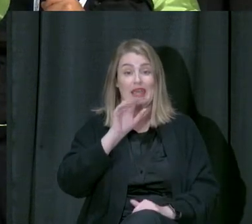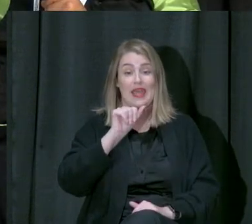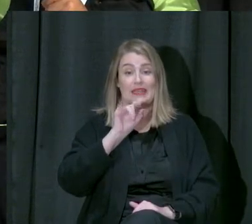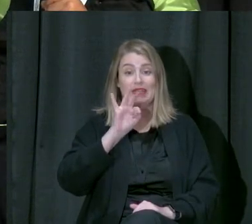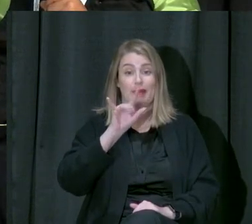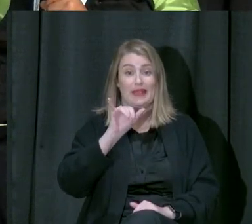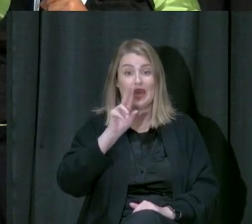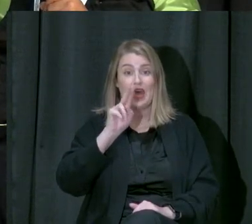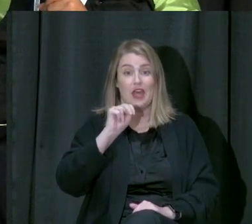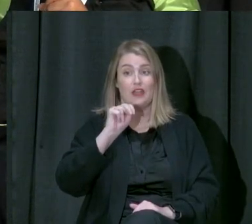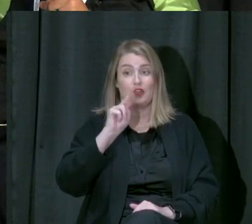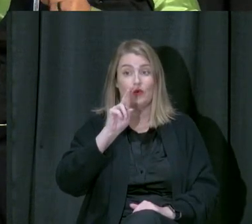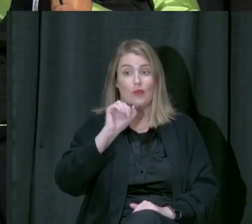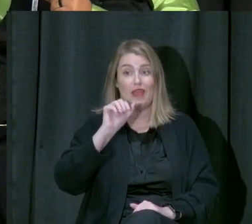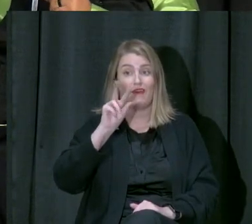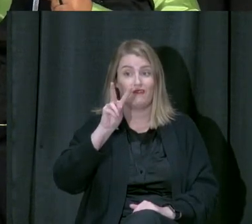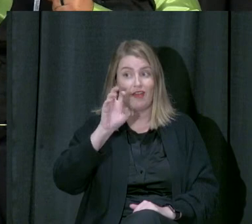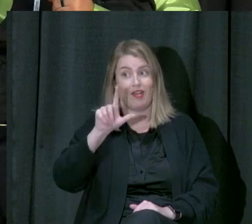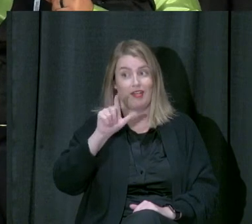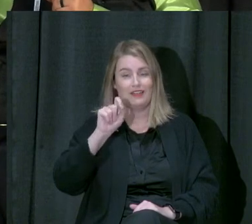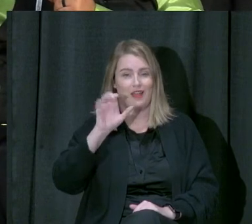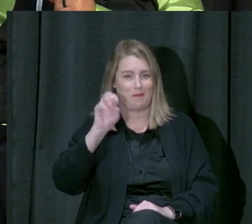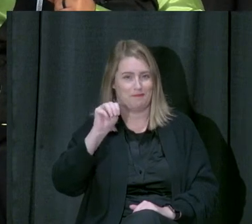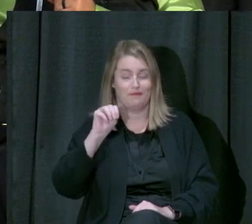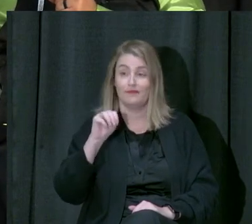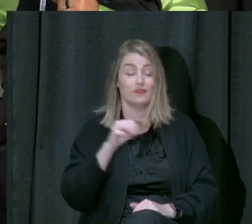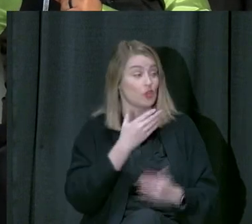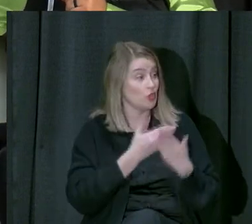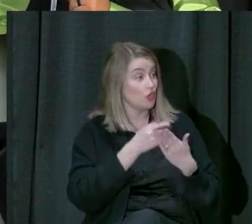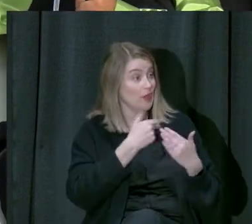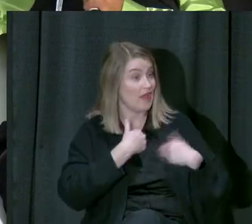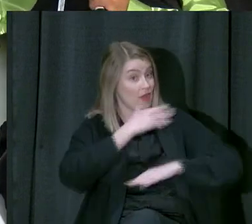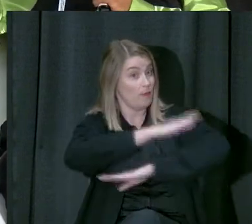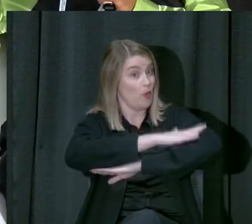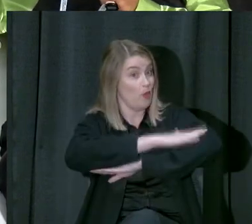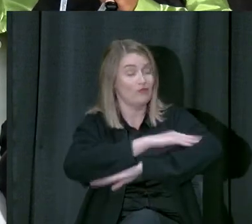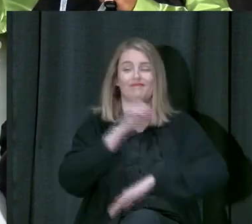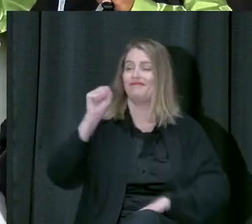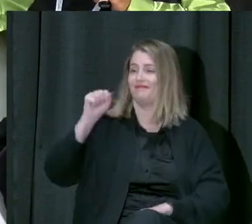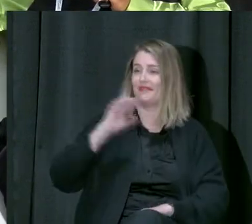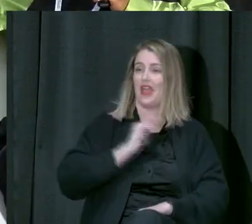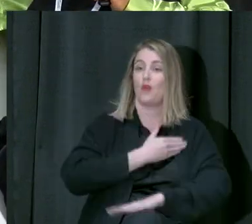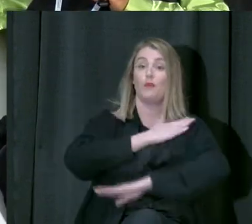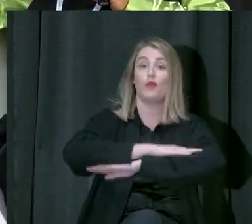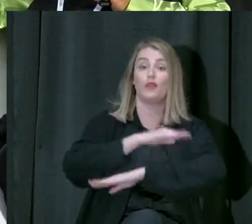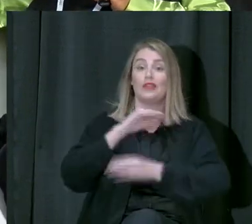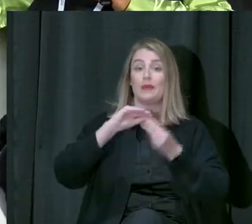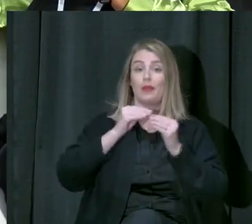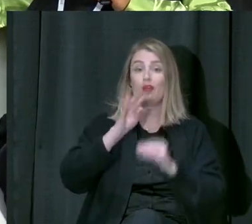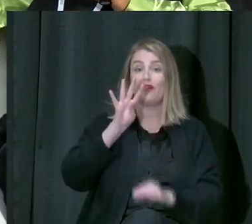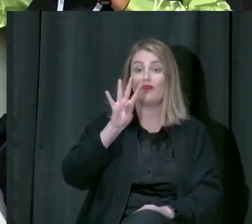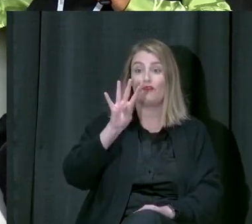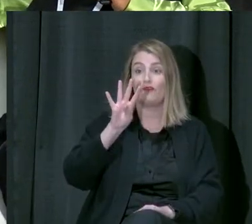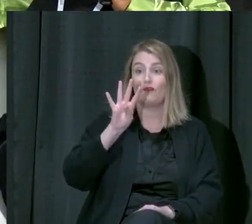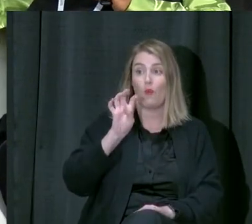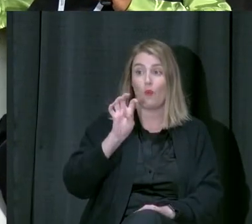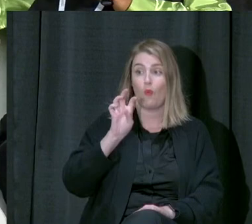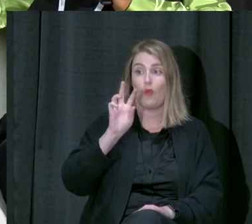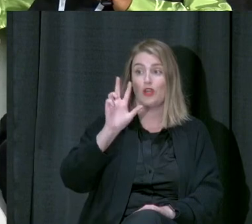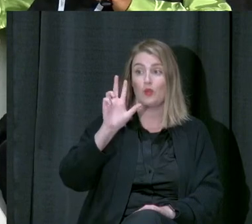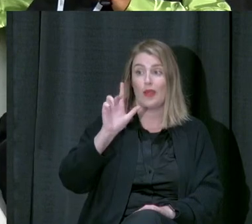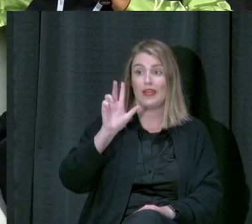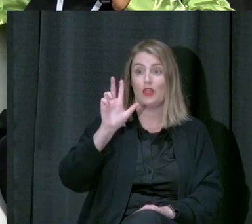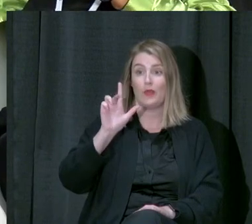Accessibilityunraveled.com. Accessibilityunraveled.com. Very good. And do you have a booth here? We do. Our booth is 423. And, of course, you